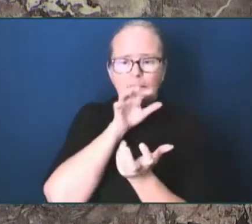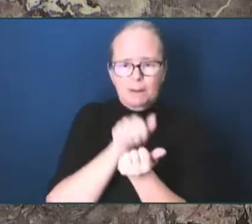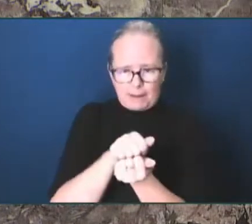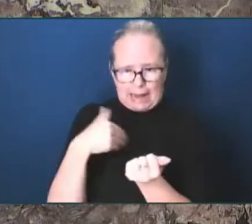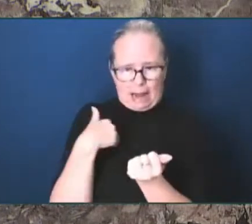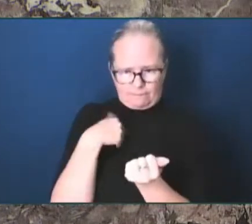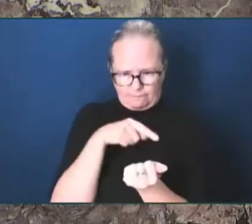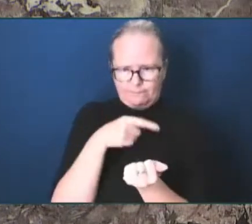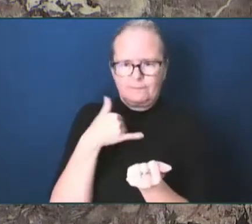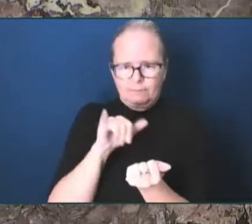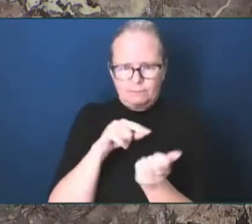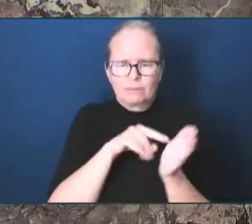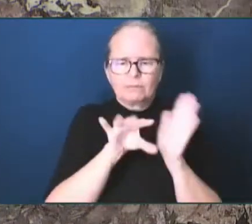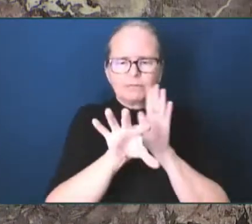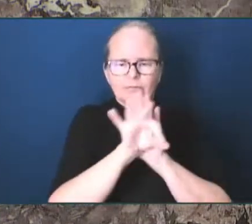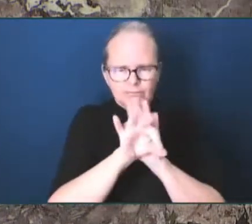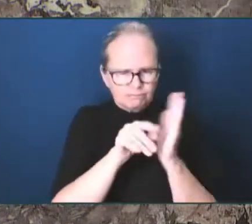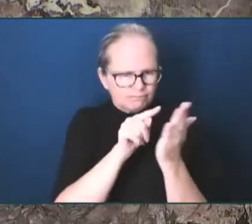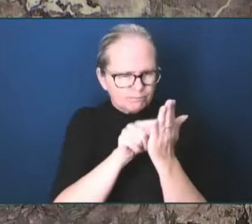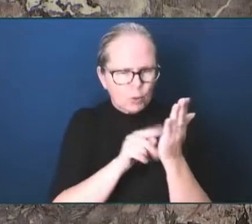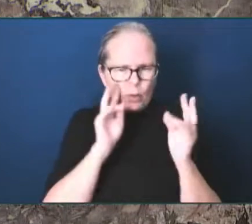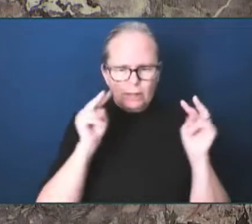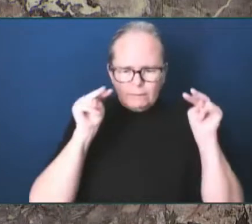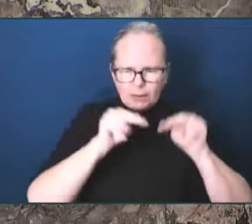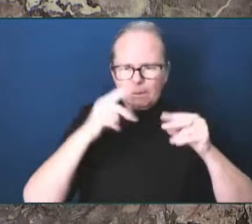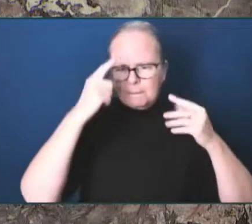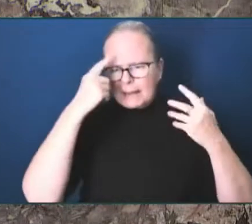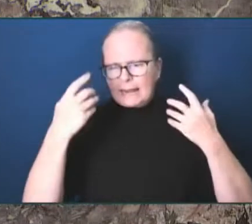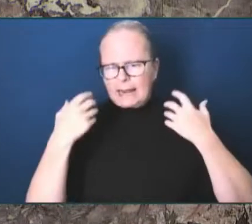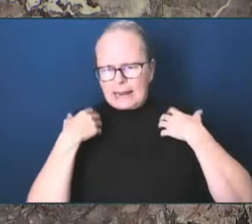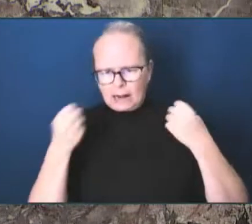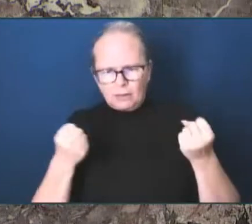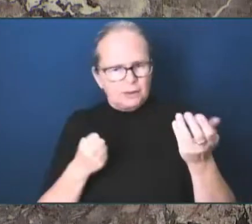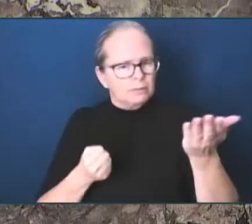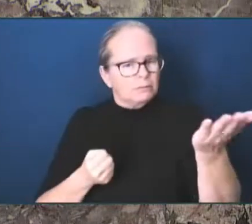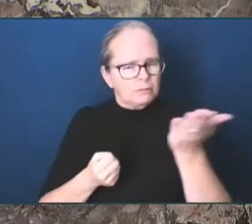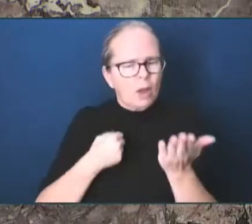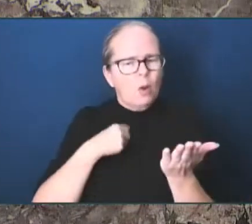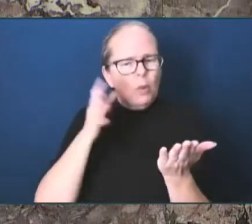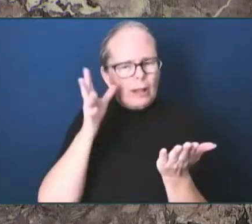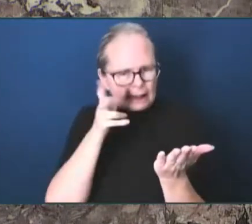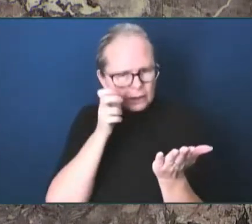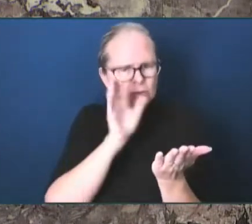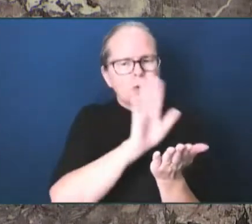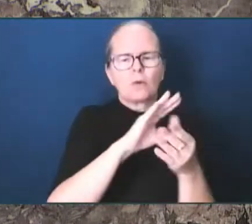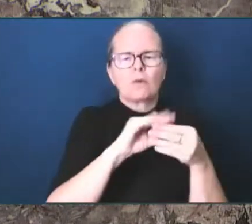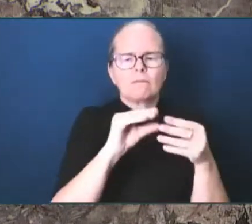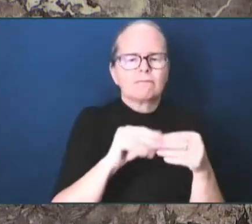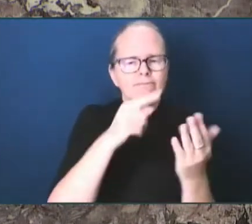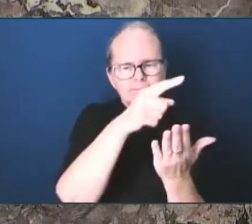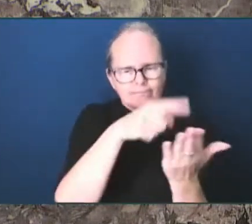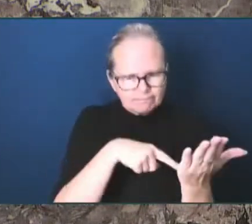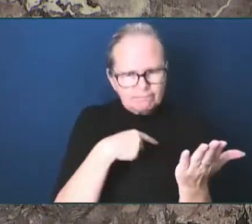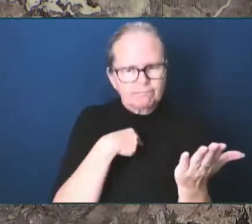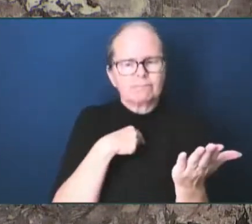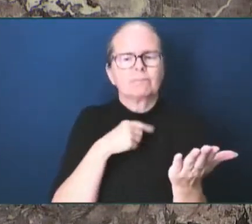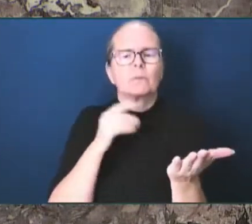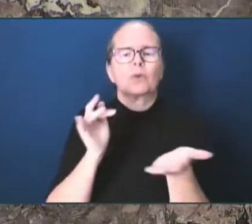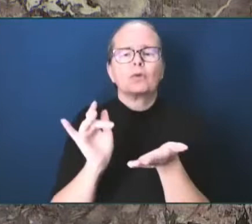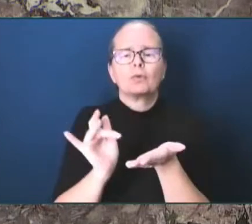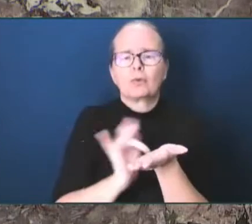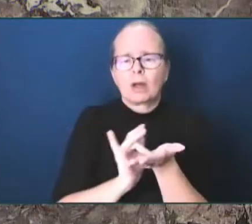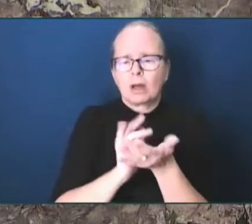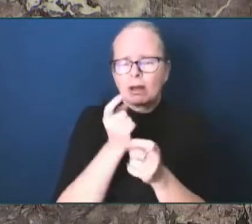my ministry's response to the toxic drug overdose crisis, reviewing all their recommendations, with gratitude to